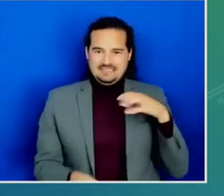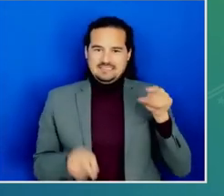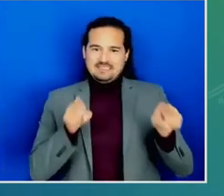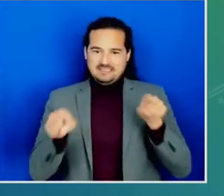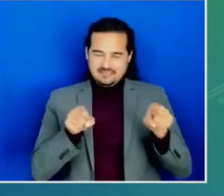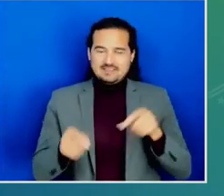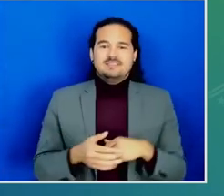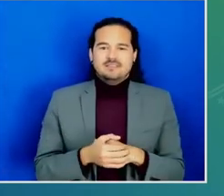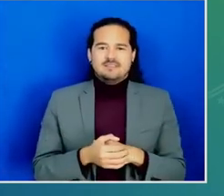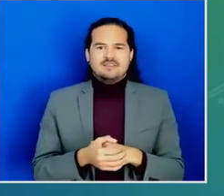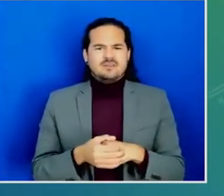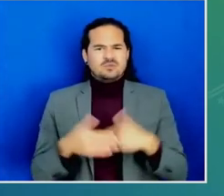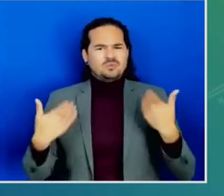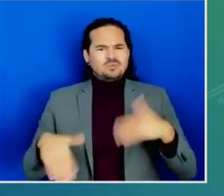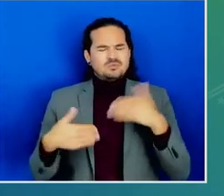where